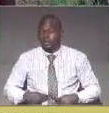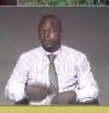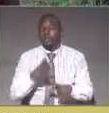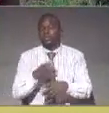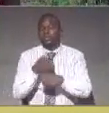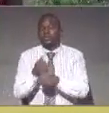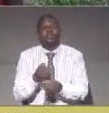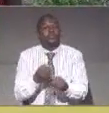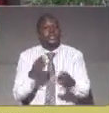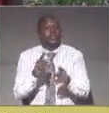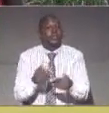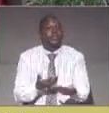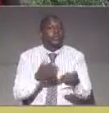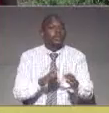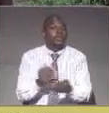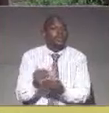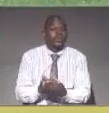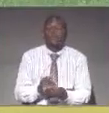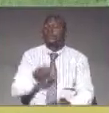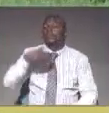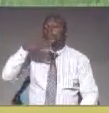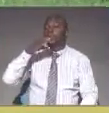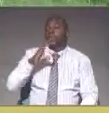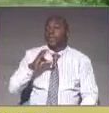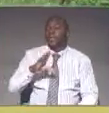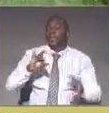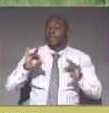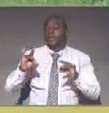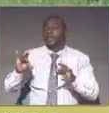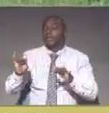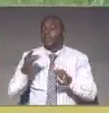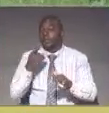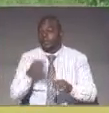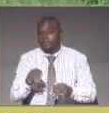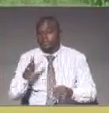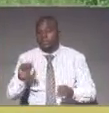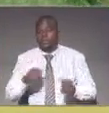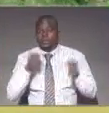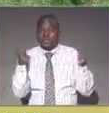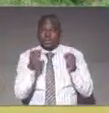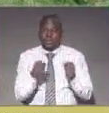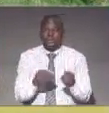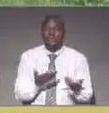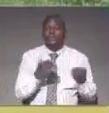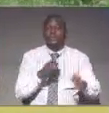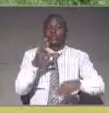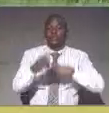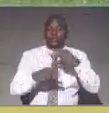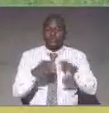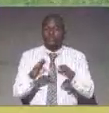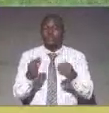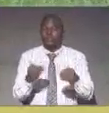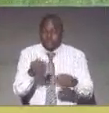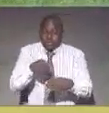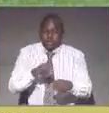million people die annually due to drinking contaminated water, making it the leading cause of disease and death globally, especially